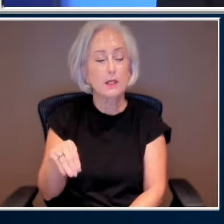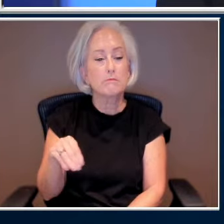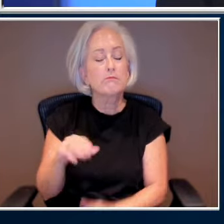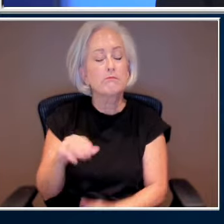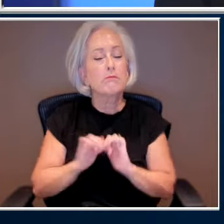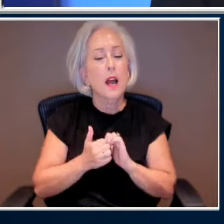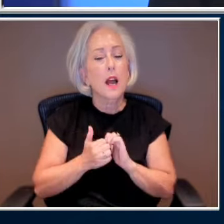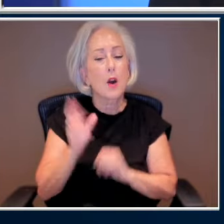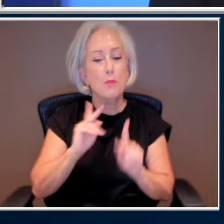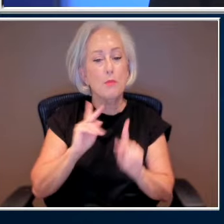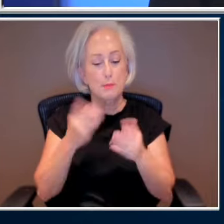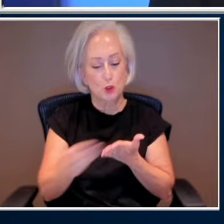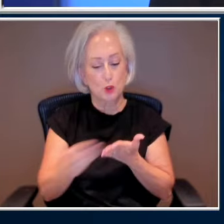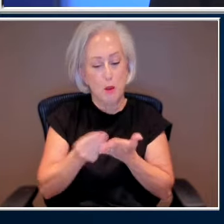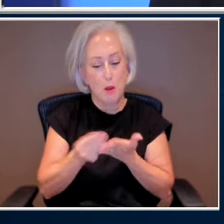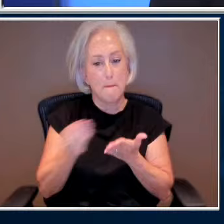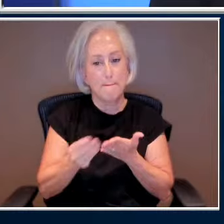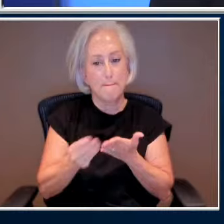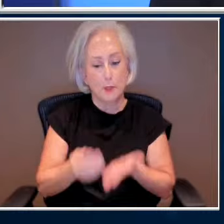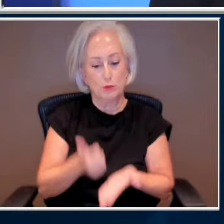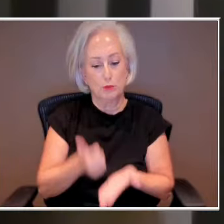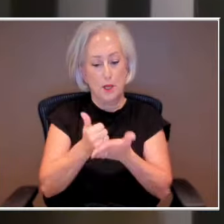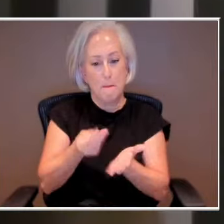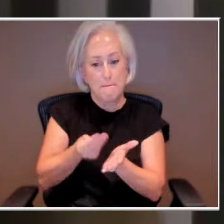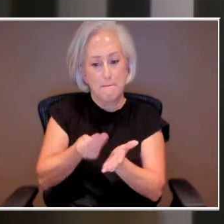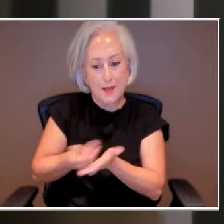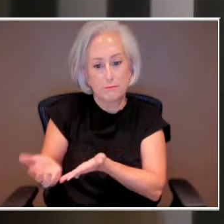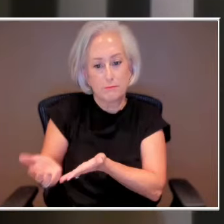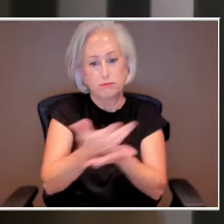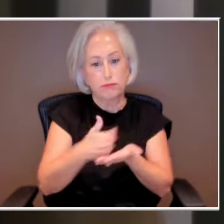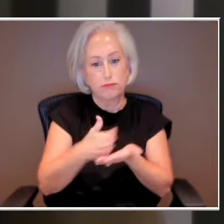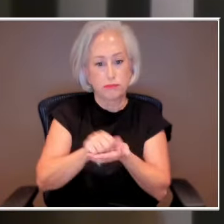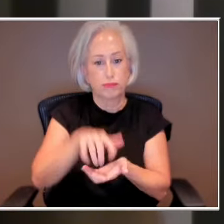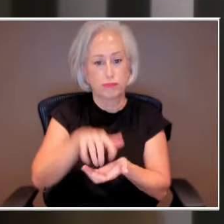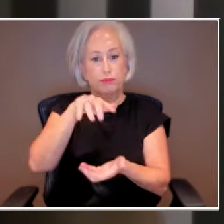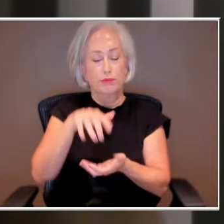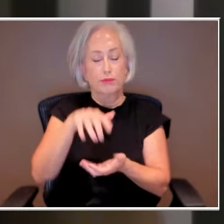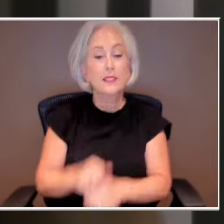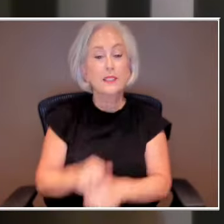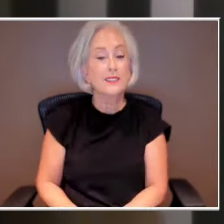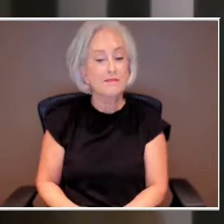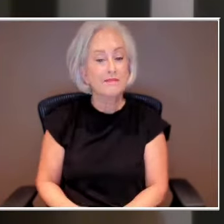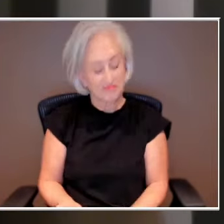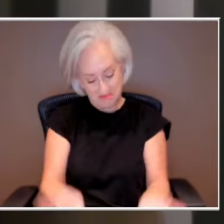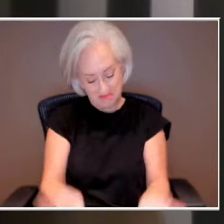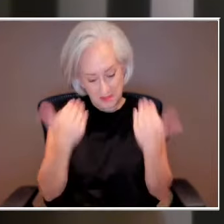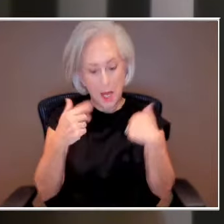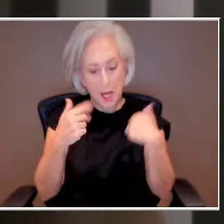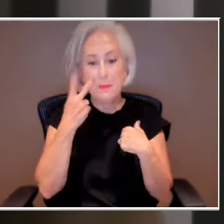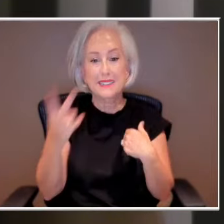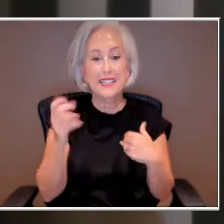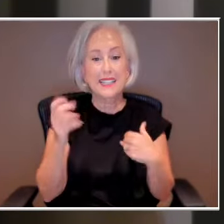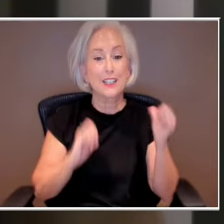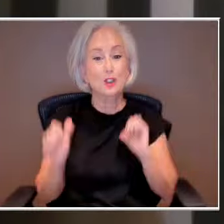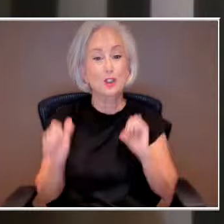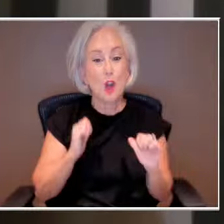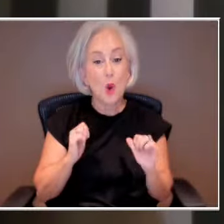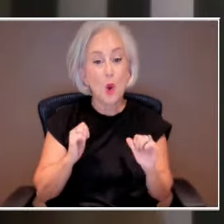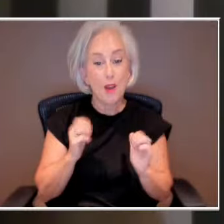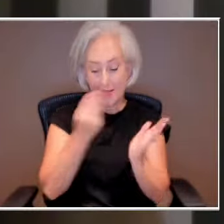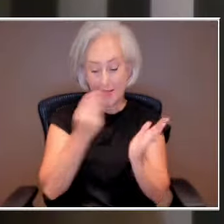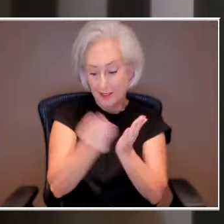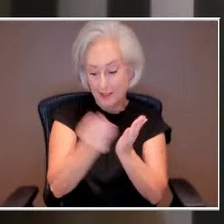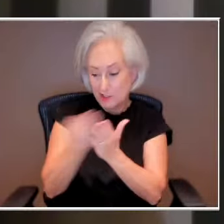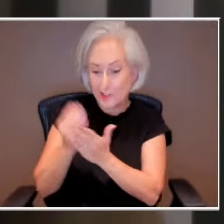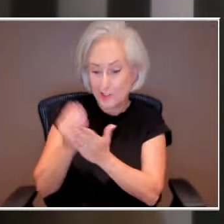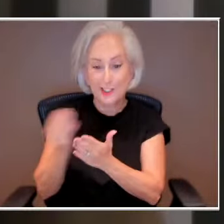donations grow? Yeah, so it's just as easy as that. Come on in, come see the show, and then shop till you drop that night. We